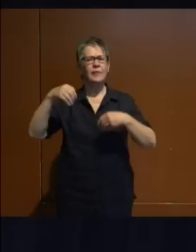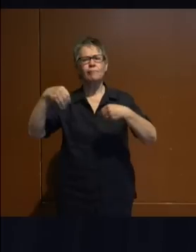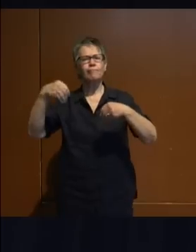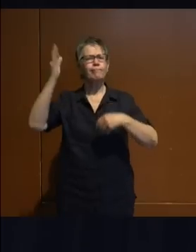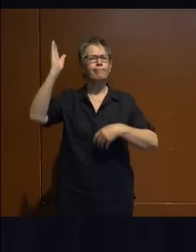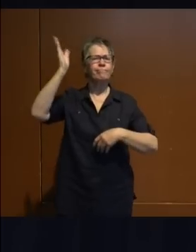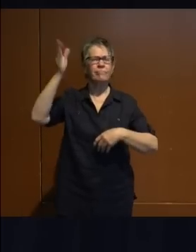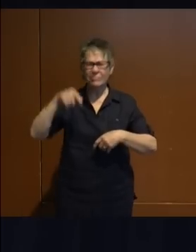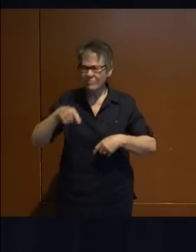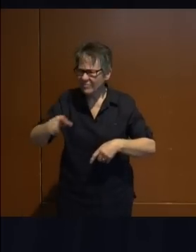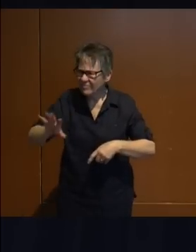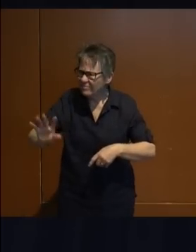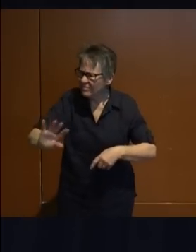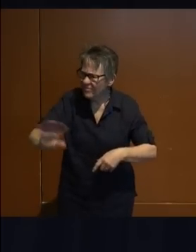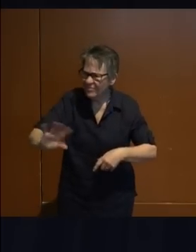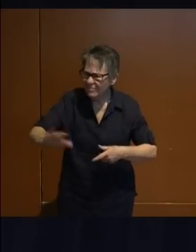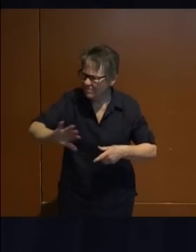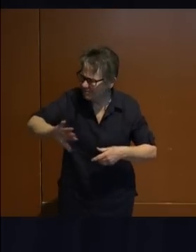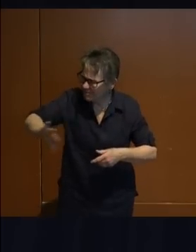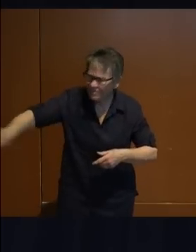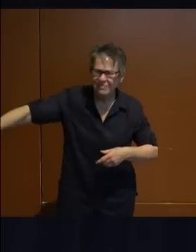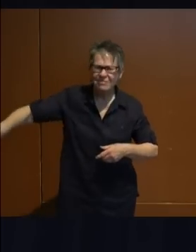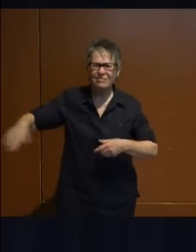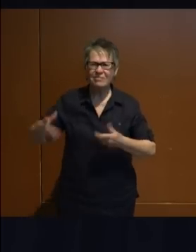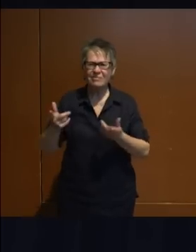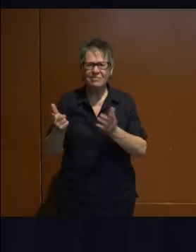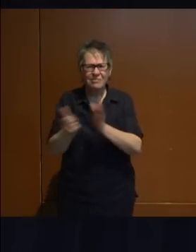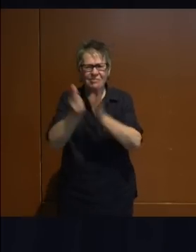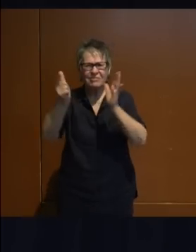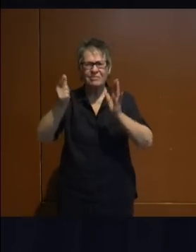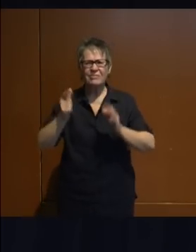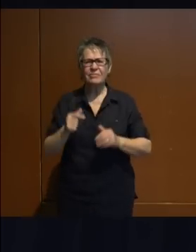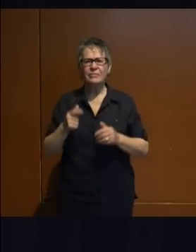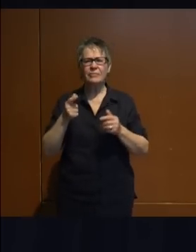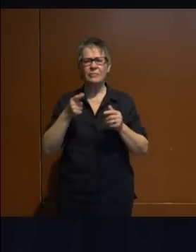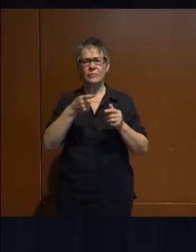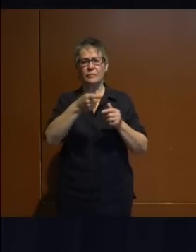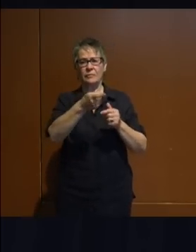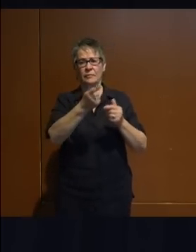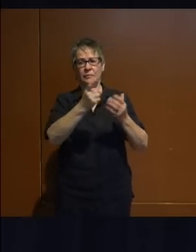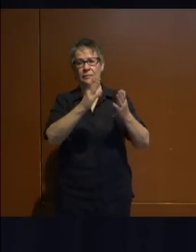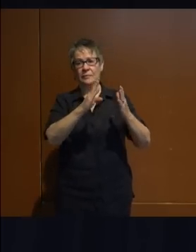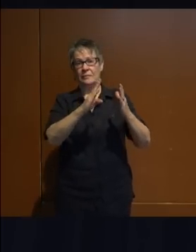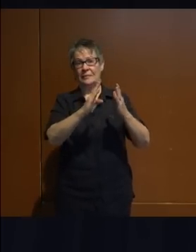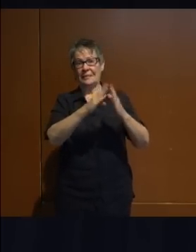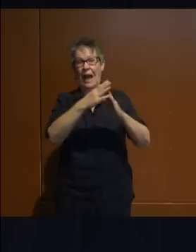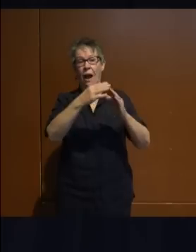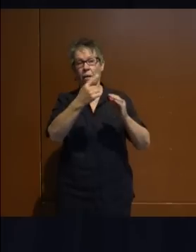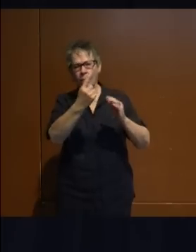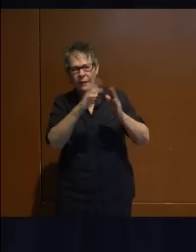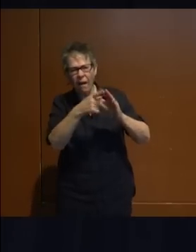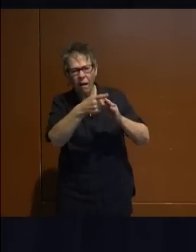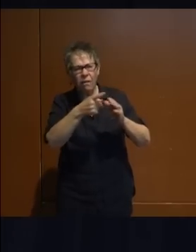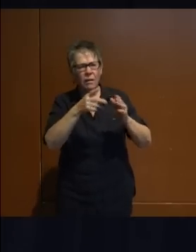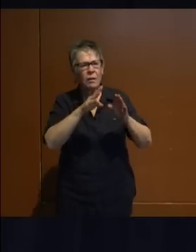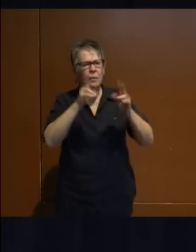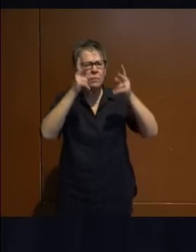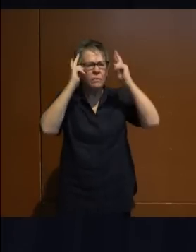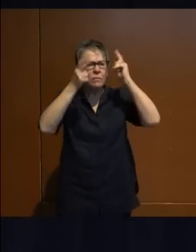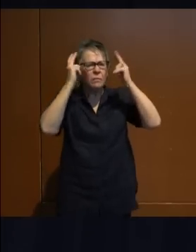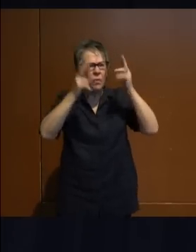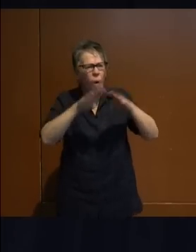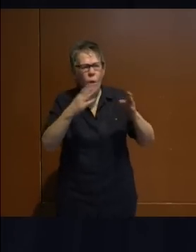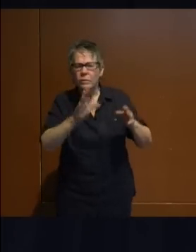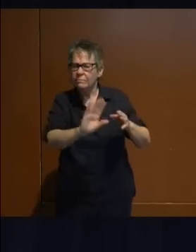period that the executive order restrictions have been in place, there's been 70 compliance issues, which has resulted in, to date,